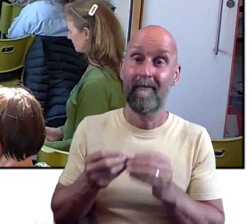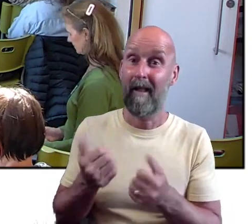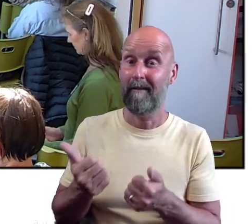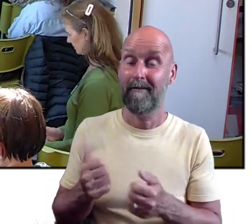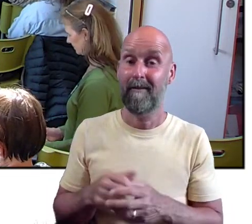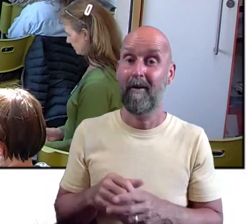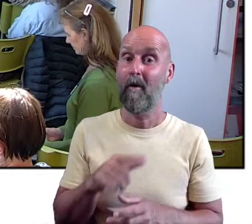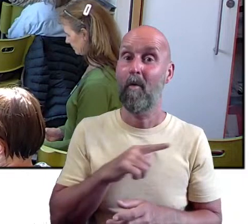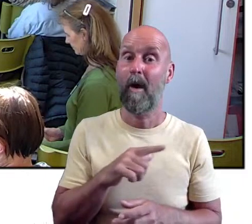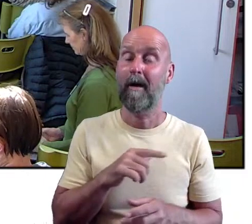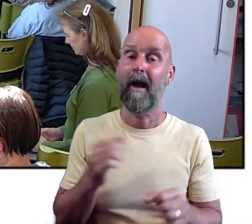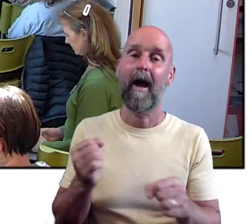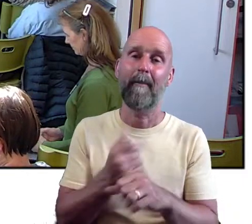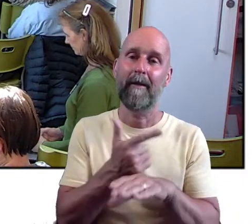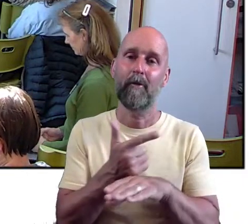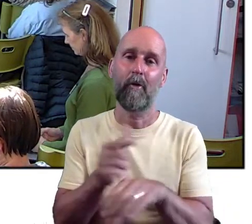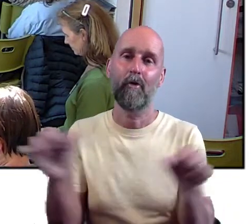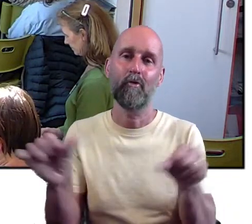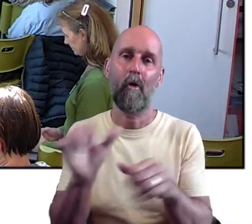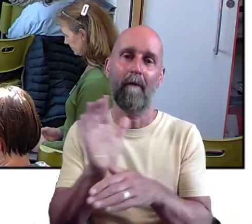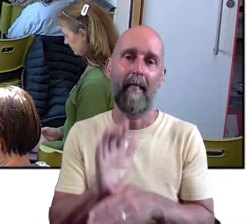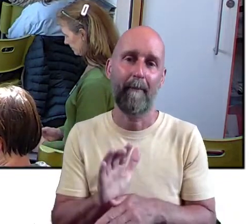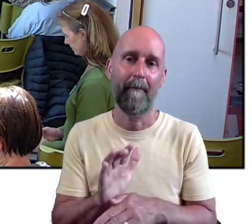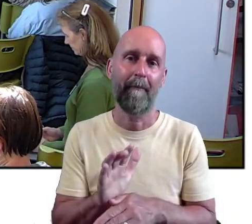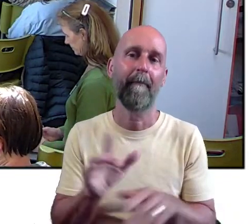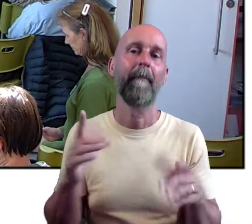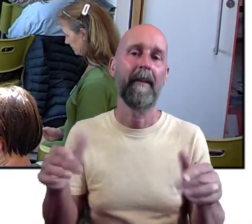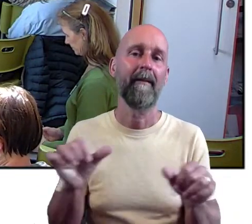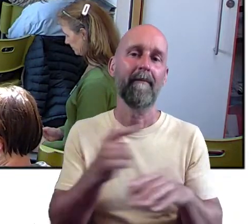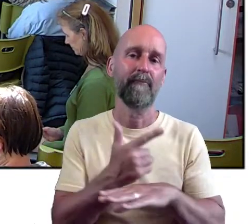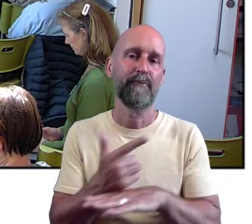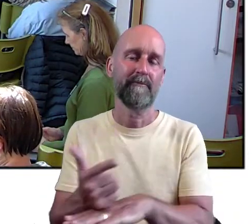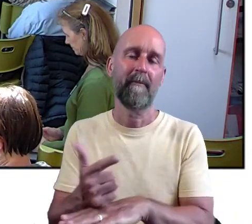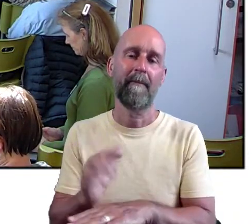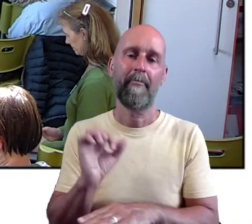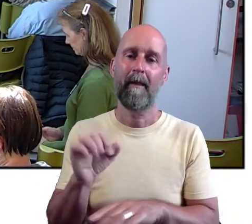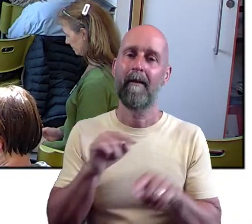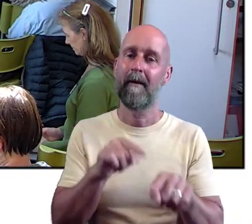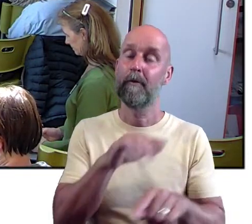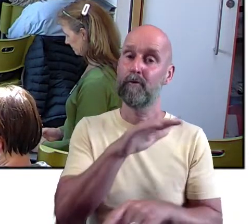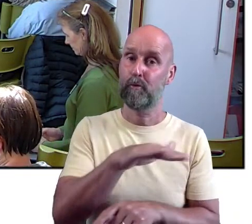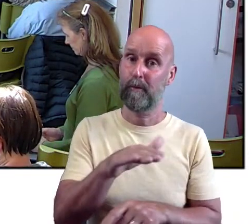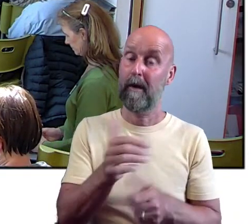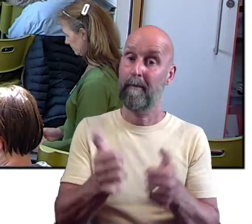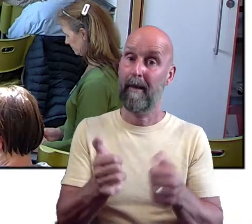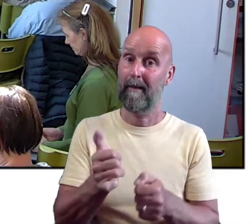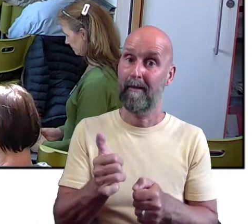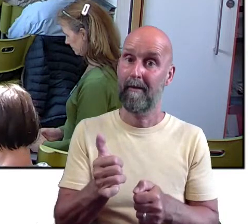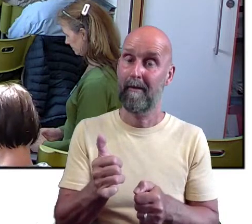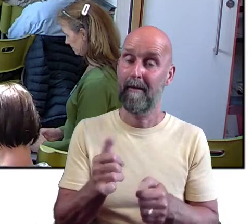short film which was based on kids